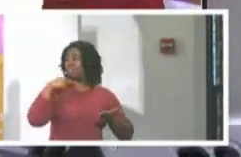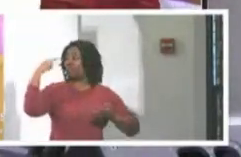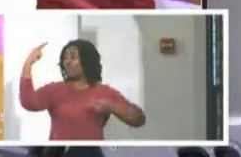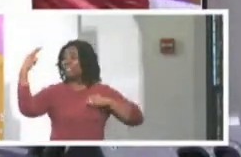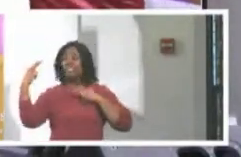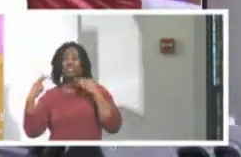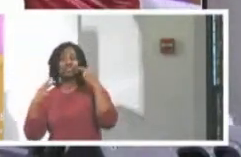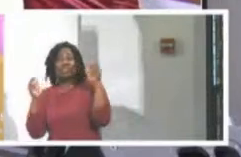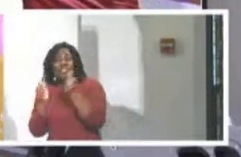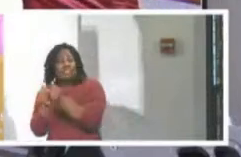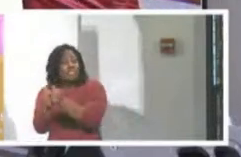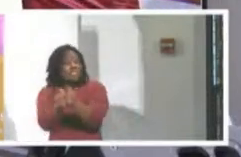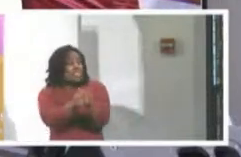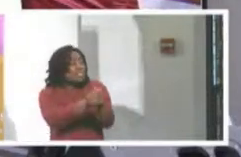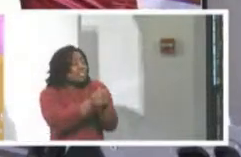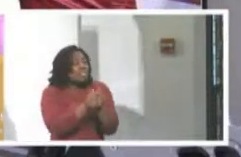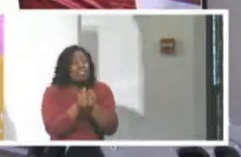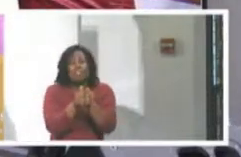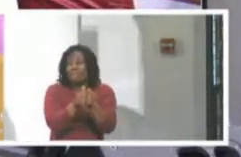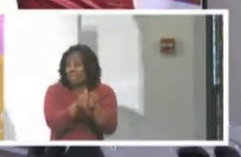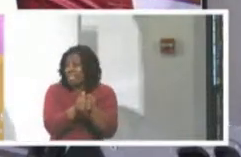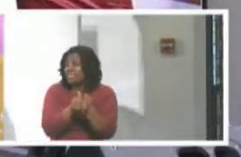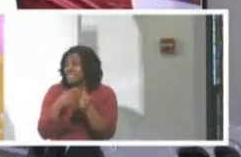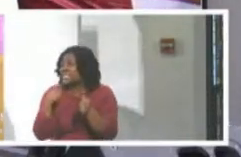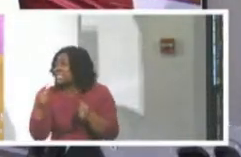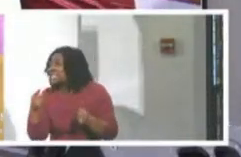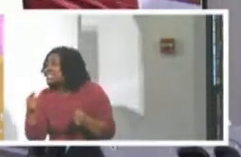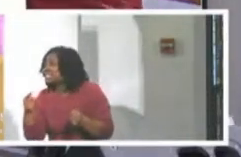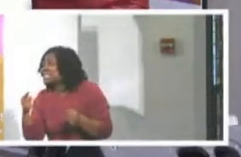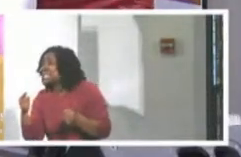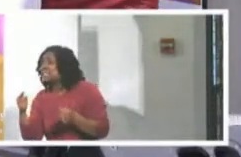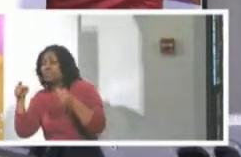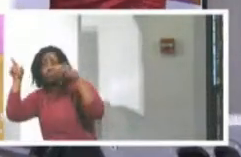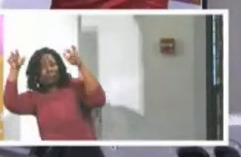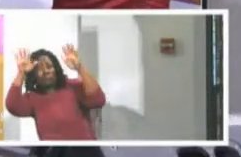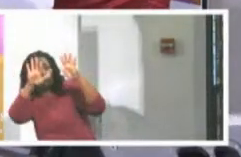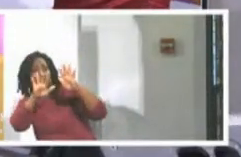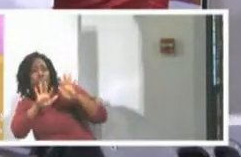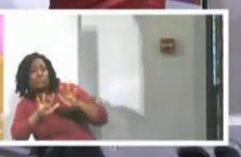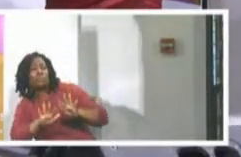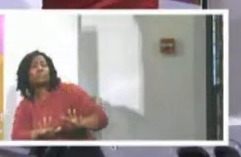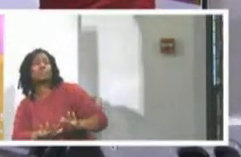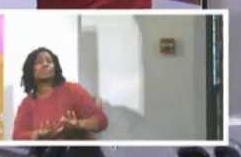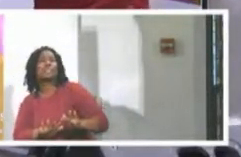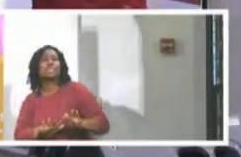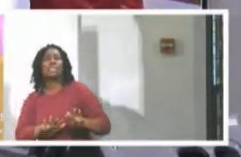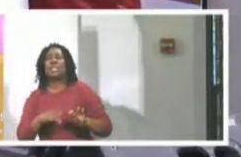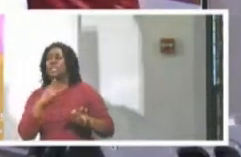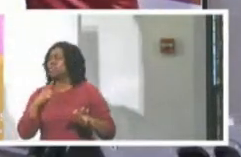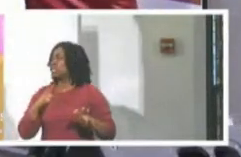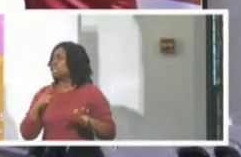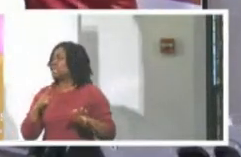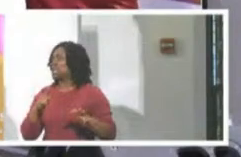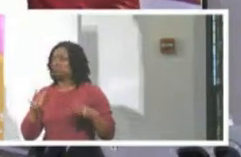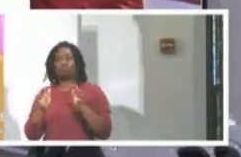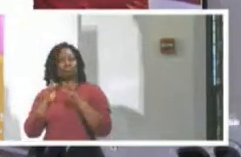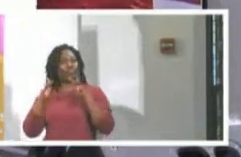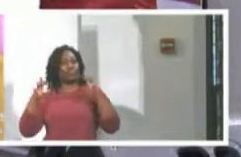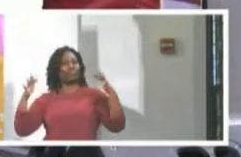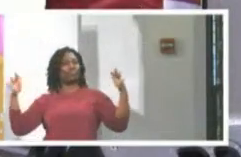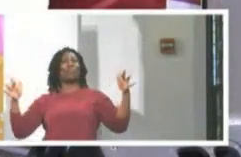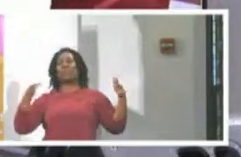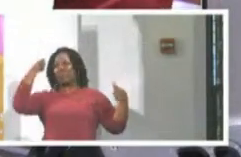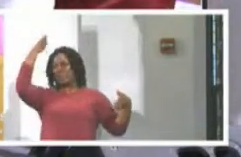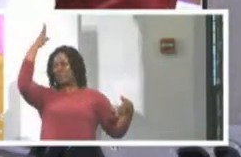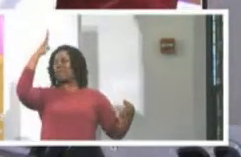together, I know in my word it says Jericho came tumbling down, right? And so we're believing in God this morning